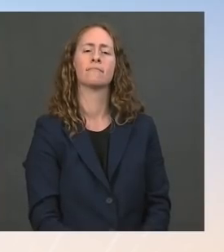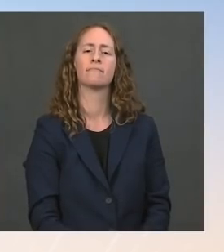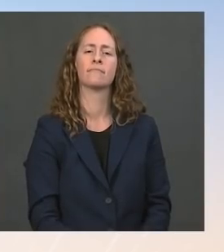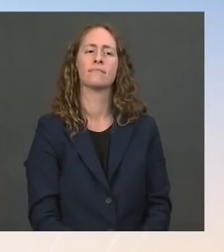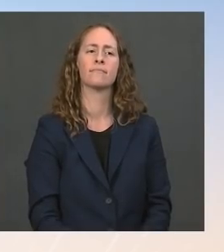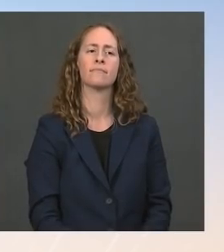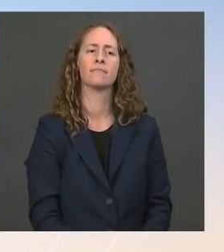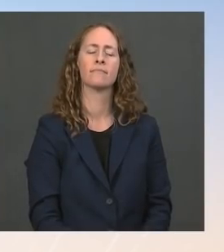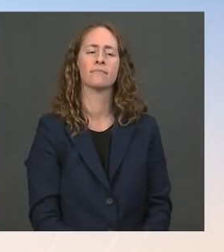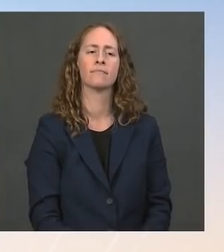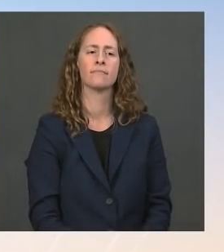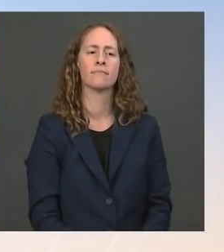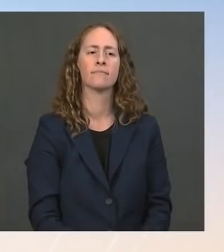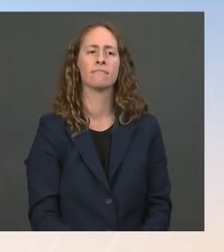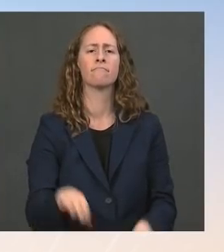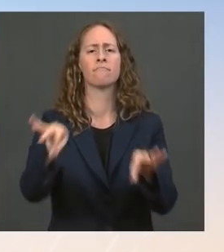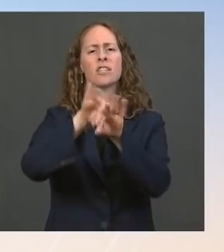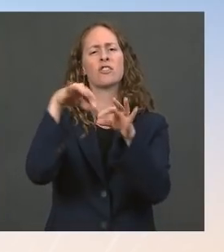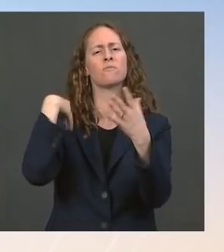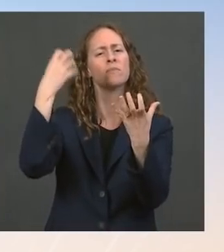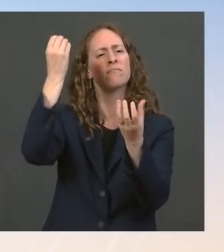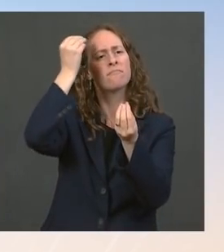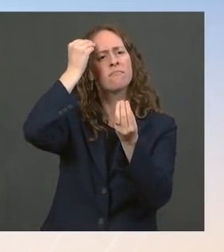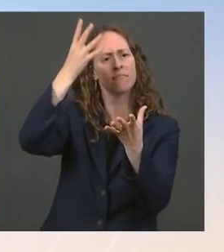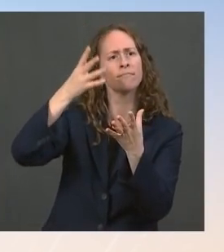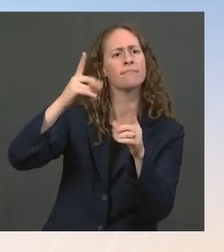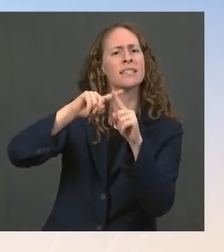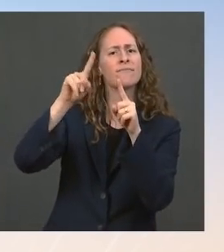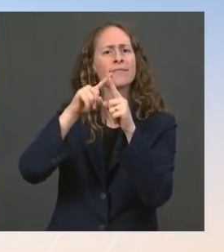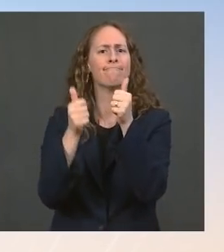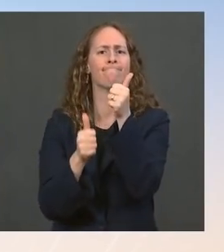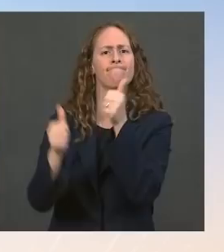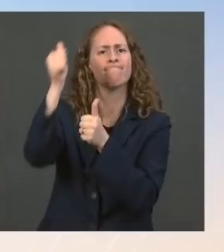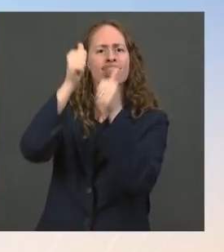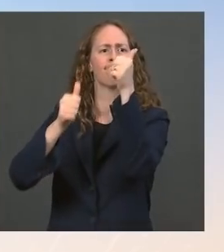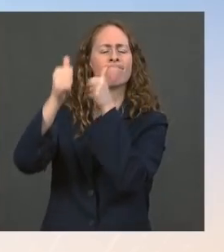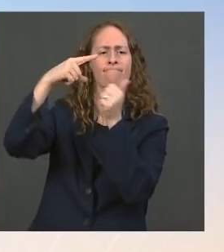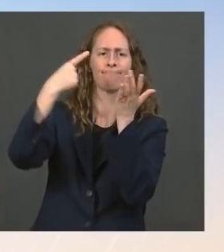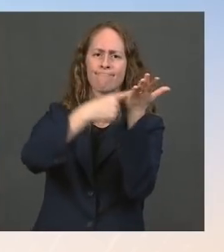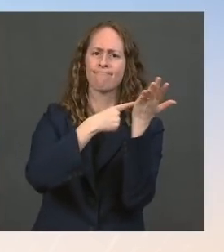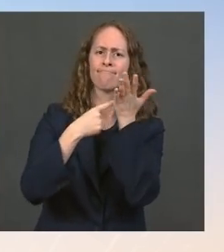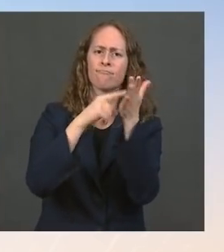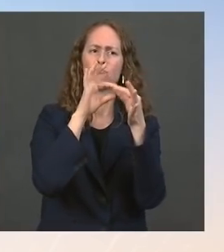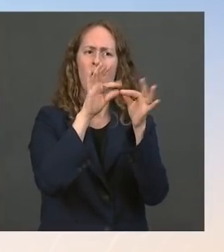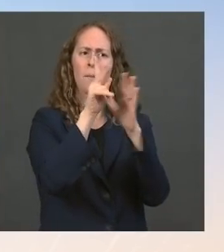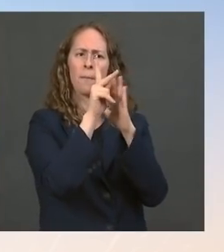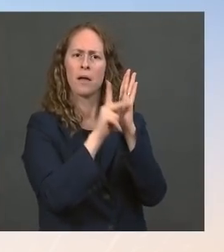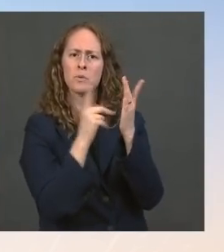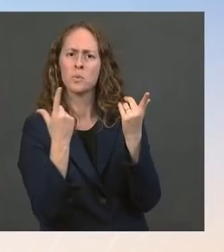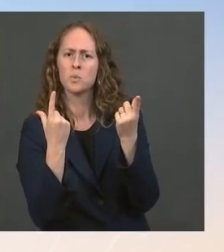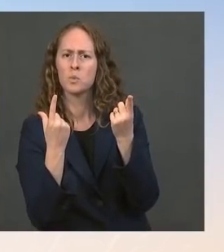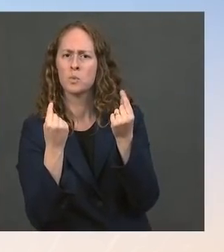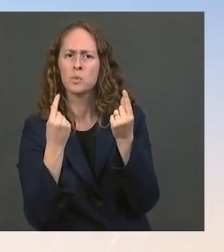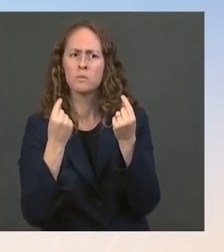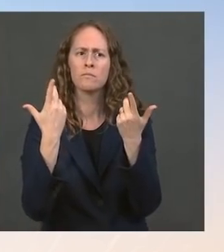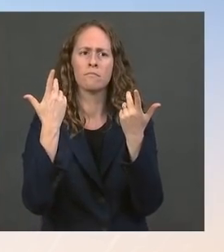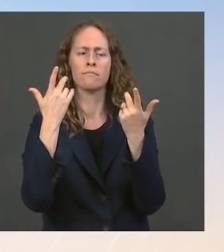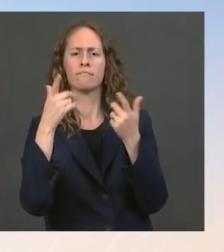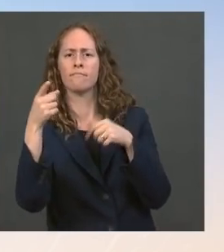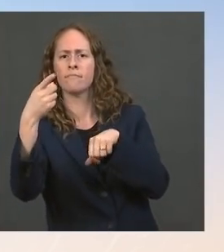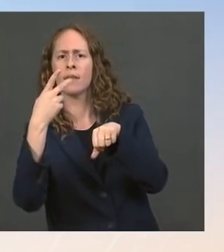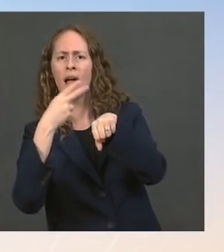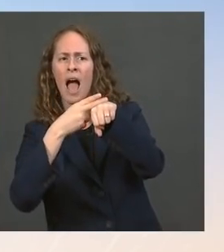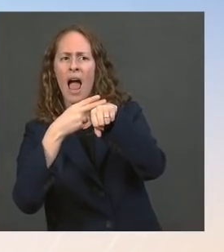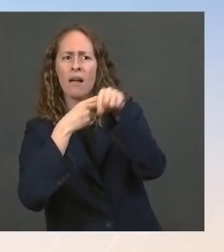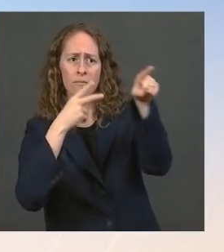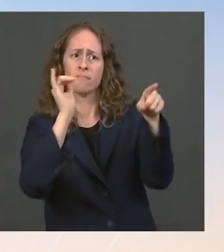been multiple senior-level policy conversations on Haiti where all proposals, including those led by Special Envoy Foote, were fully